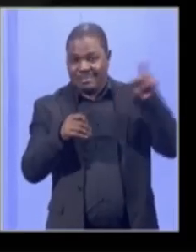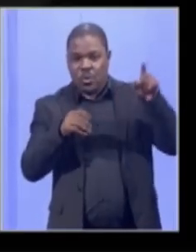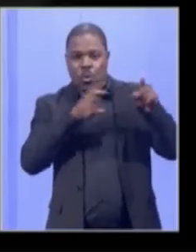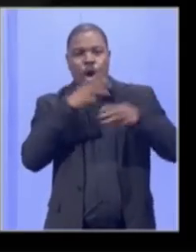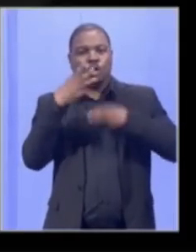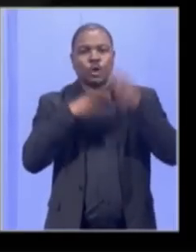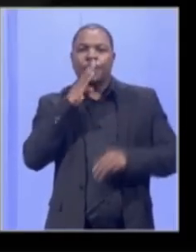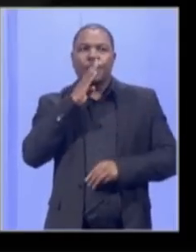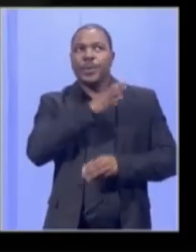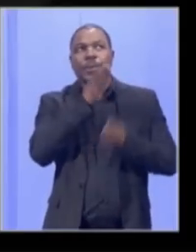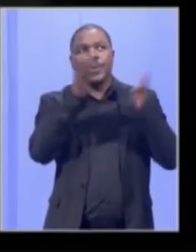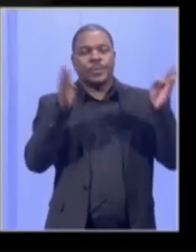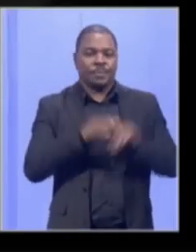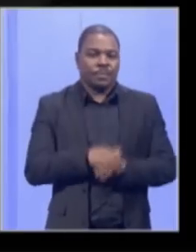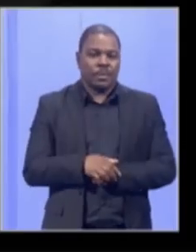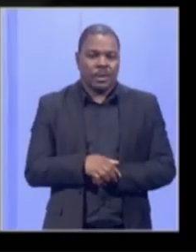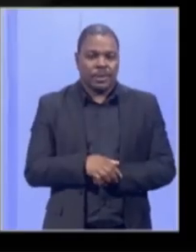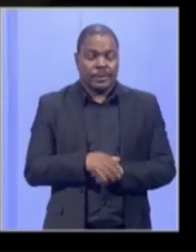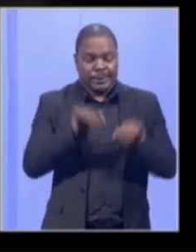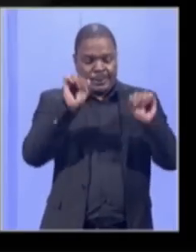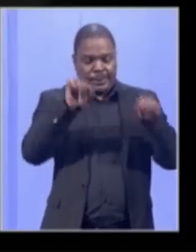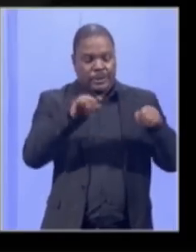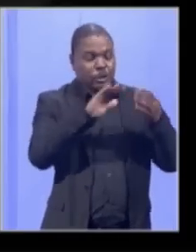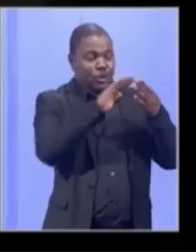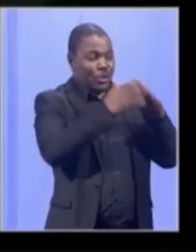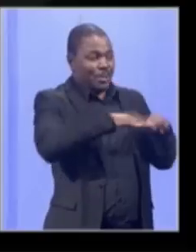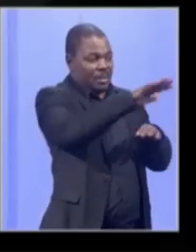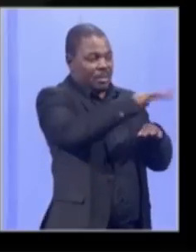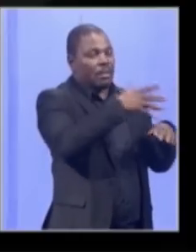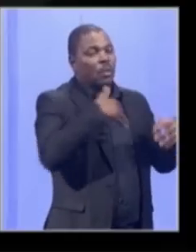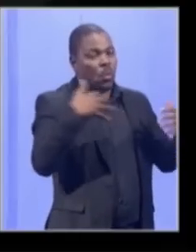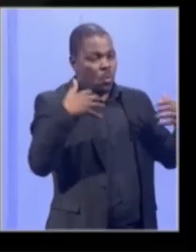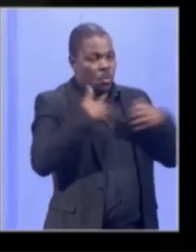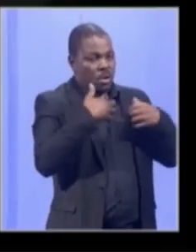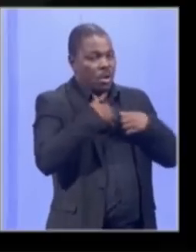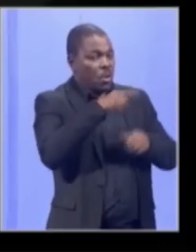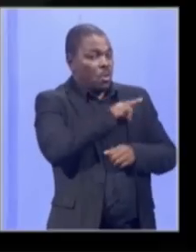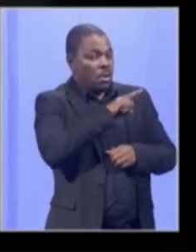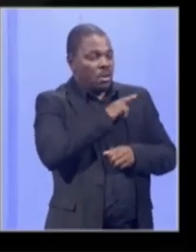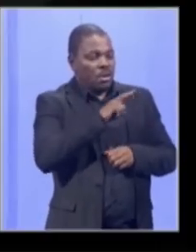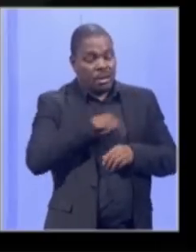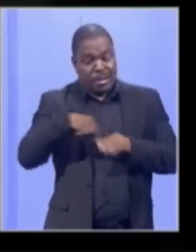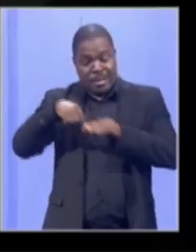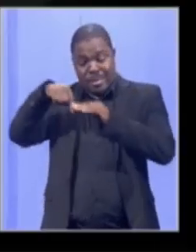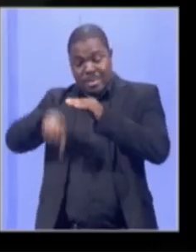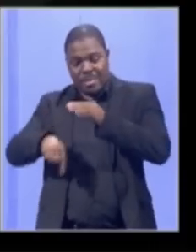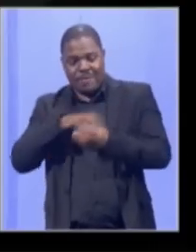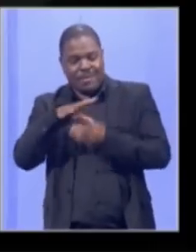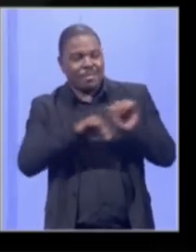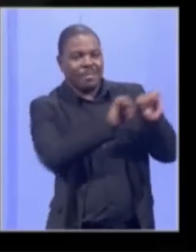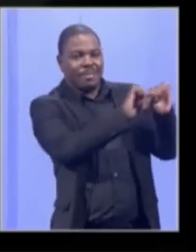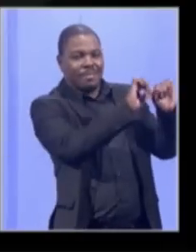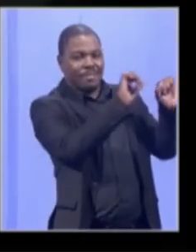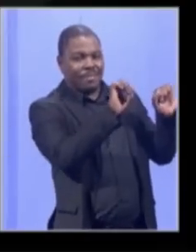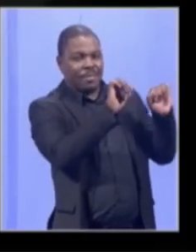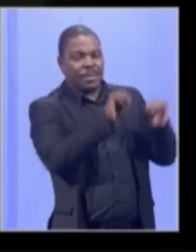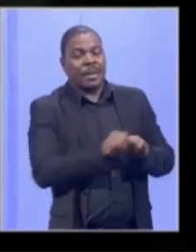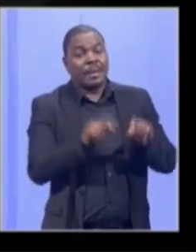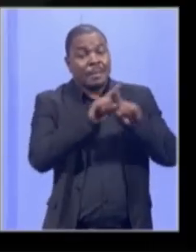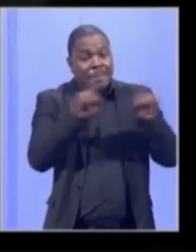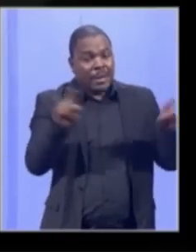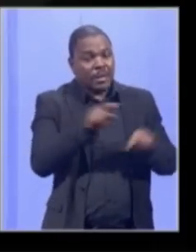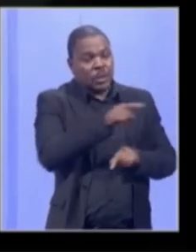jobs. Ke nnete gore baahi ba tshwenyehile hoba ba bang ba barafi mo ke ba bang ba meleko ya bona empa qeto